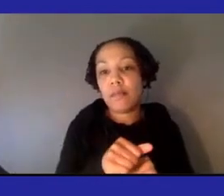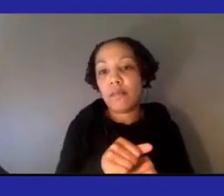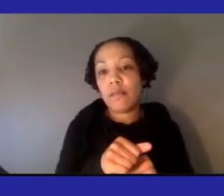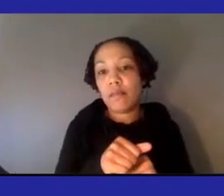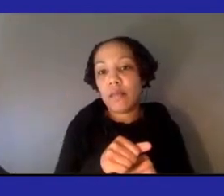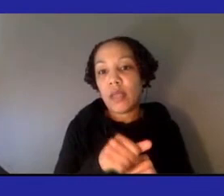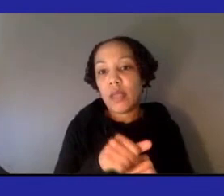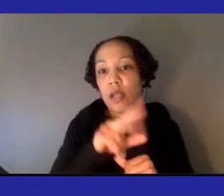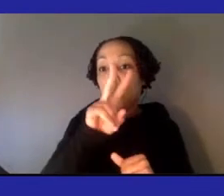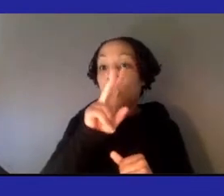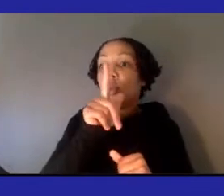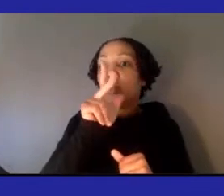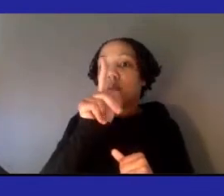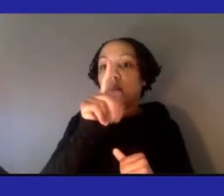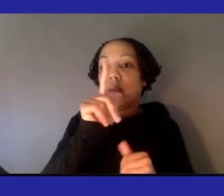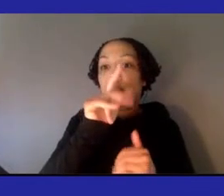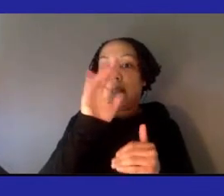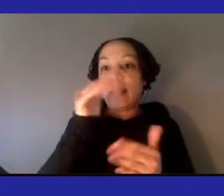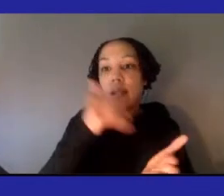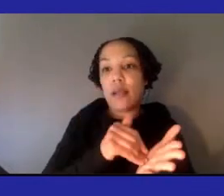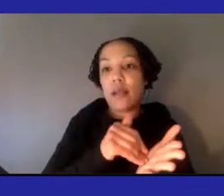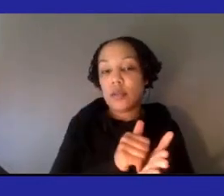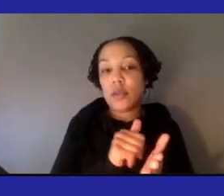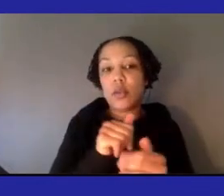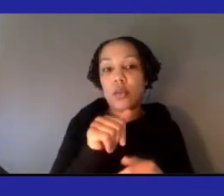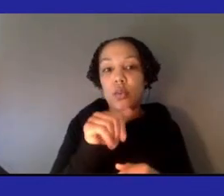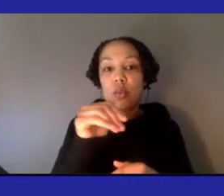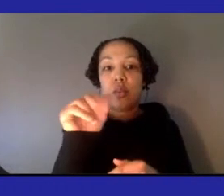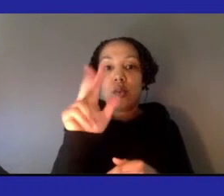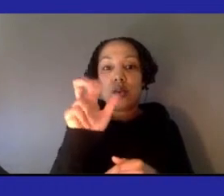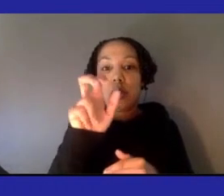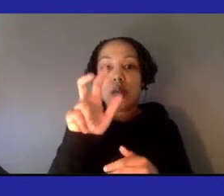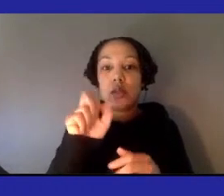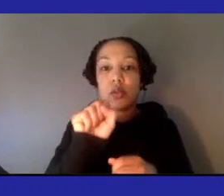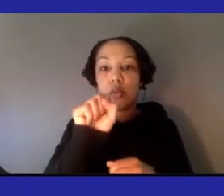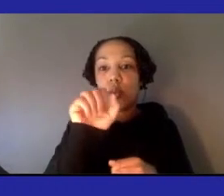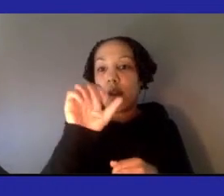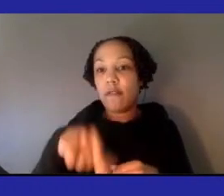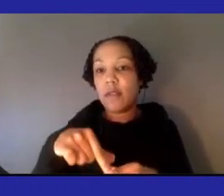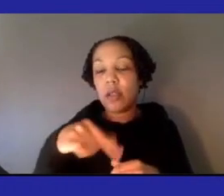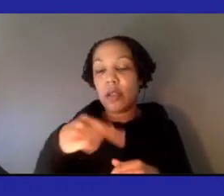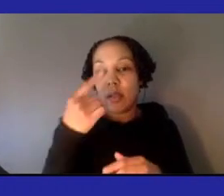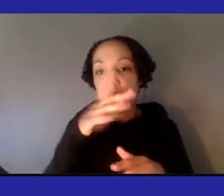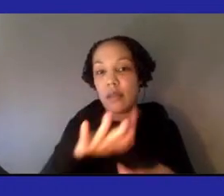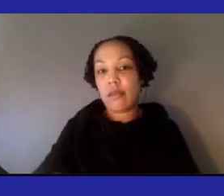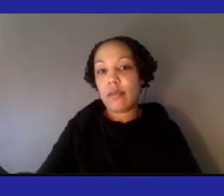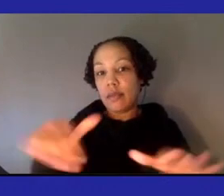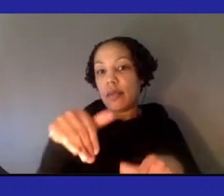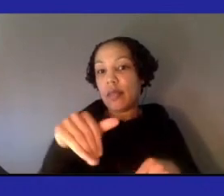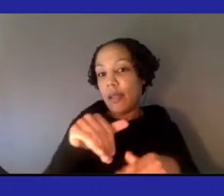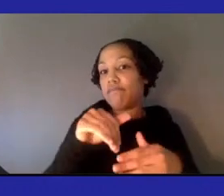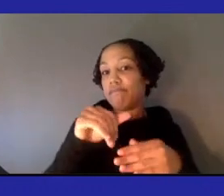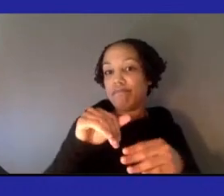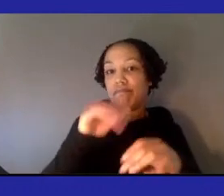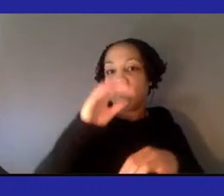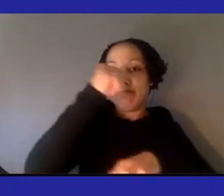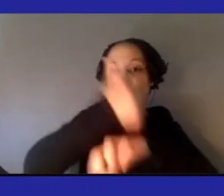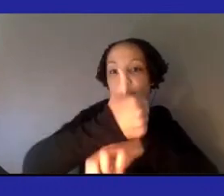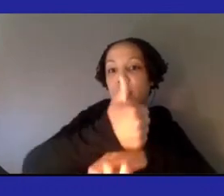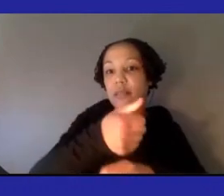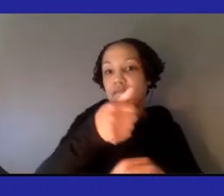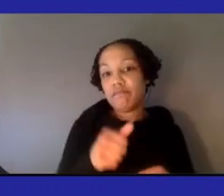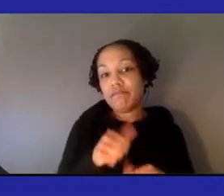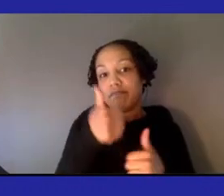22,370 square feet for the clinic itself. So now I'm going to transition to talk about the RFP, and I'll turn it back. Thank you, Dr. Long. To Oscar.